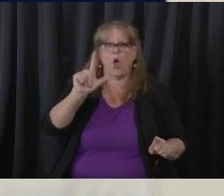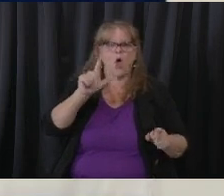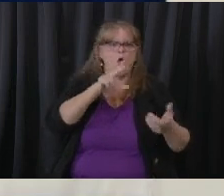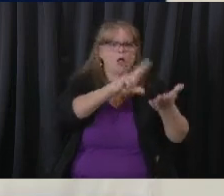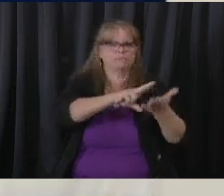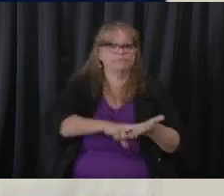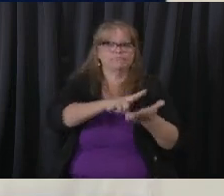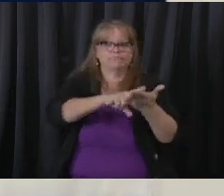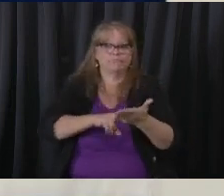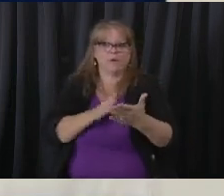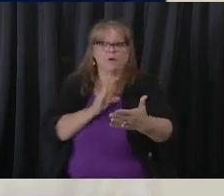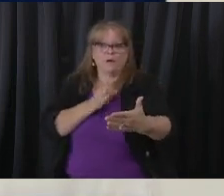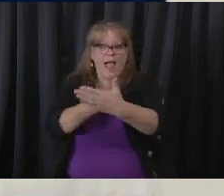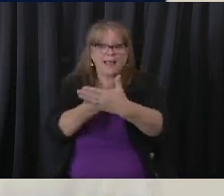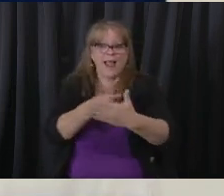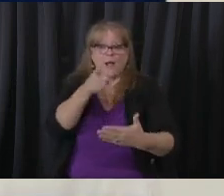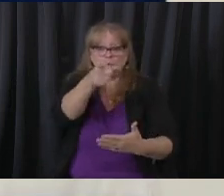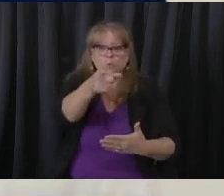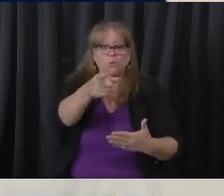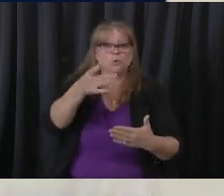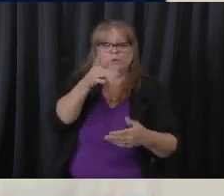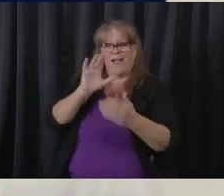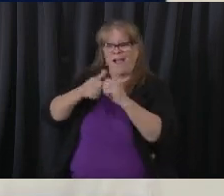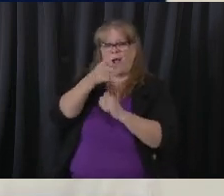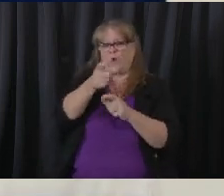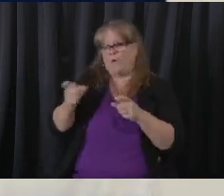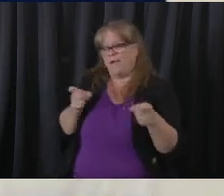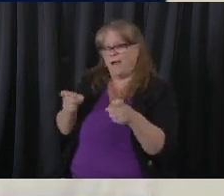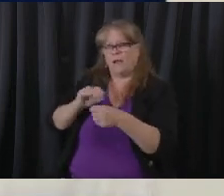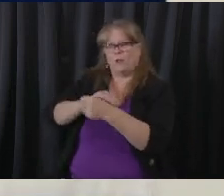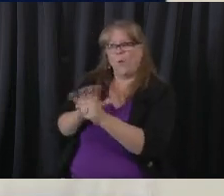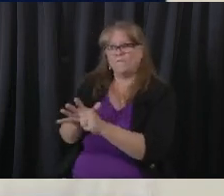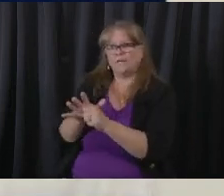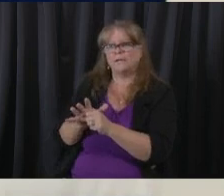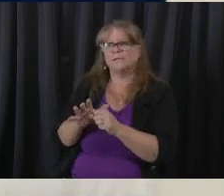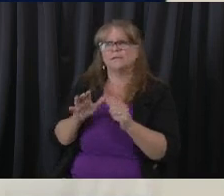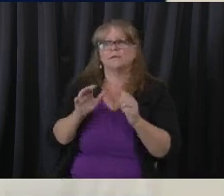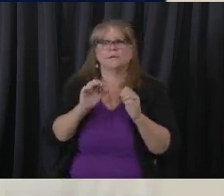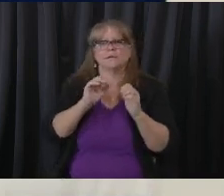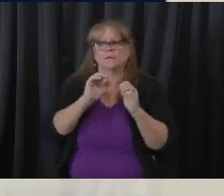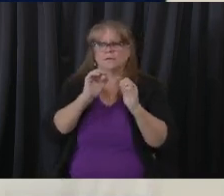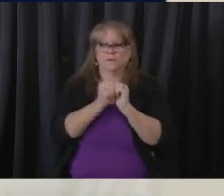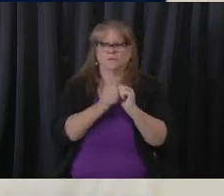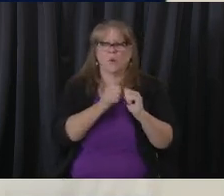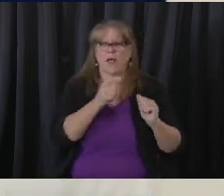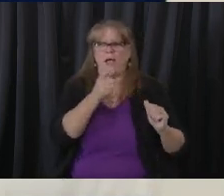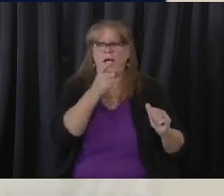when it comes to that politics? And you get a sense that it's going to go away after November 3rd? Is it going to continue to get worse?